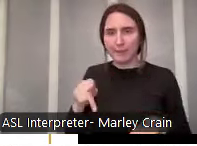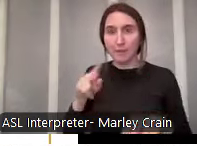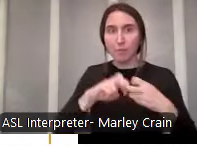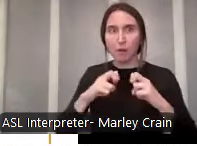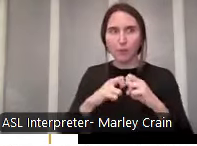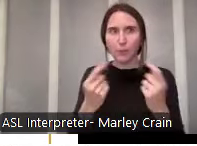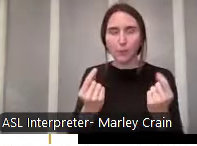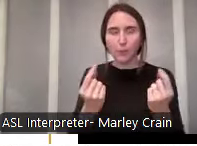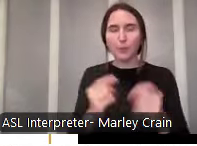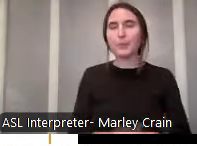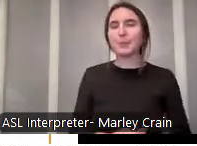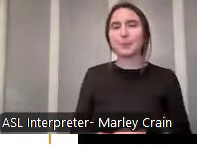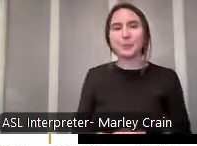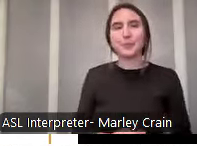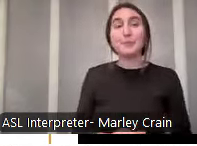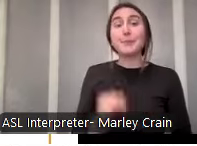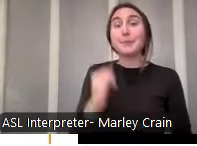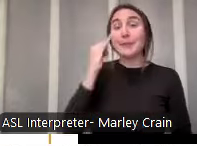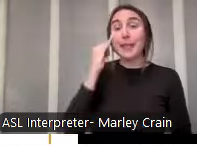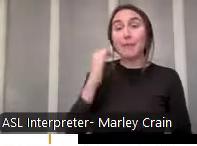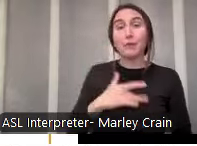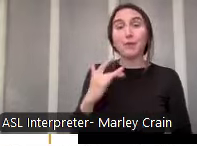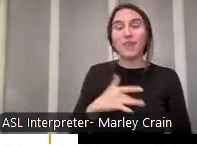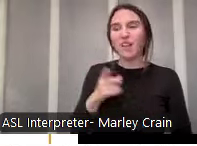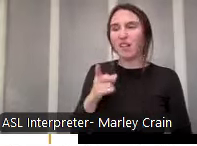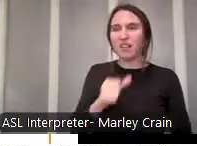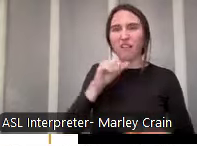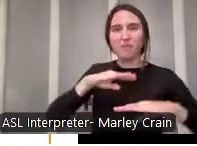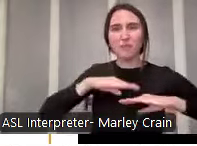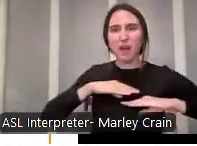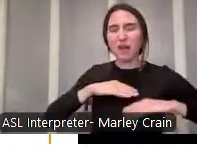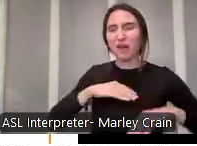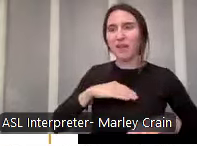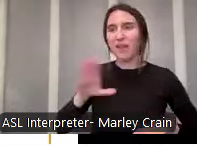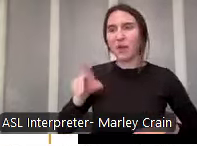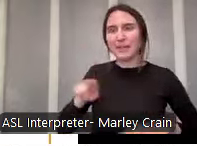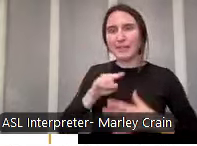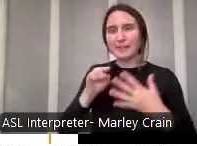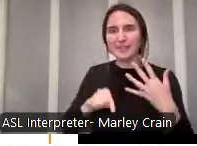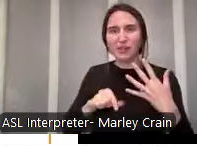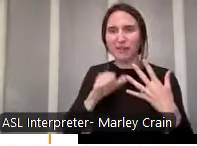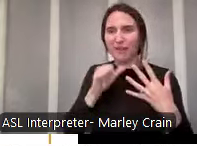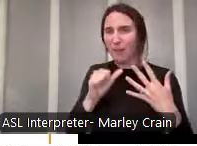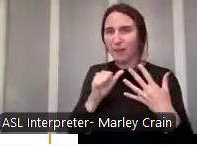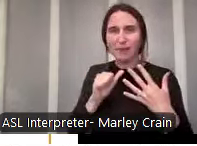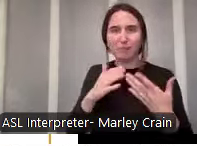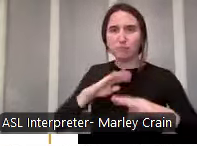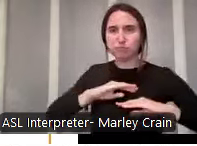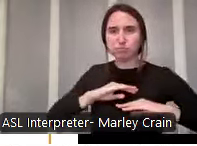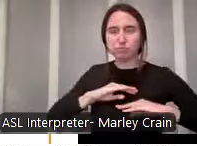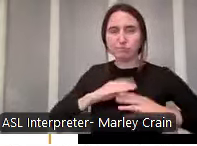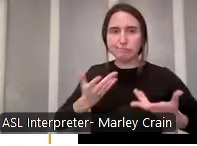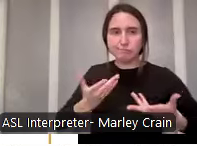about, let's say you don't think your child is getting what they need, but then what does the DOE have available? It's important to